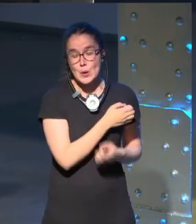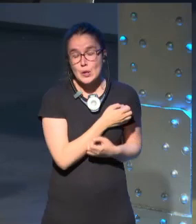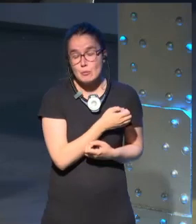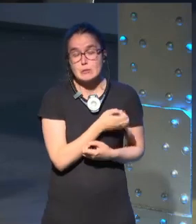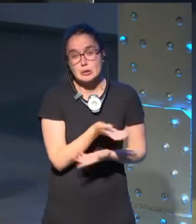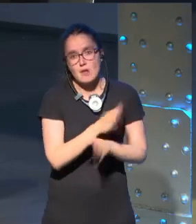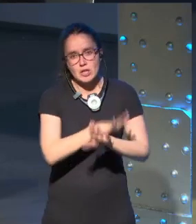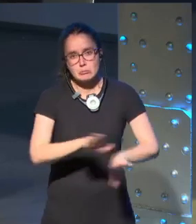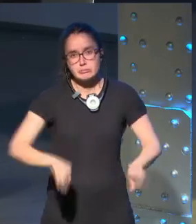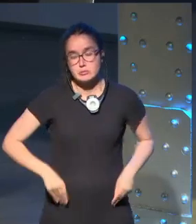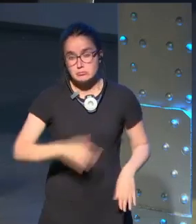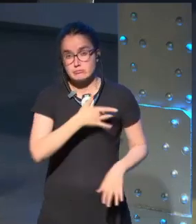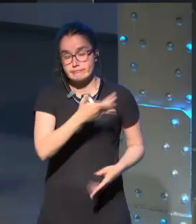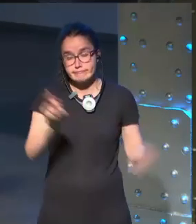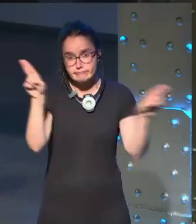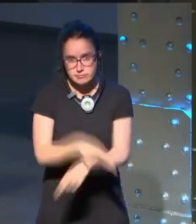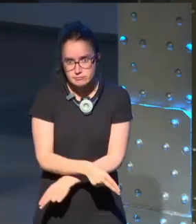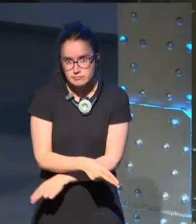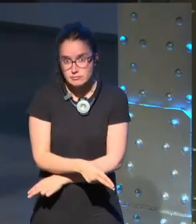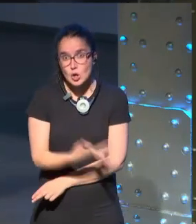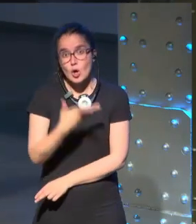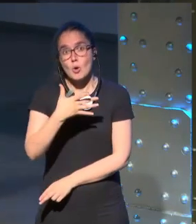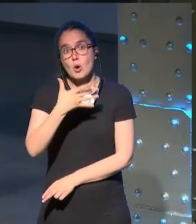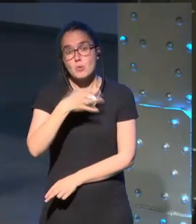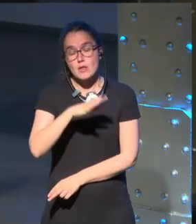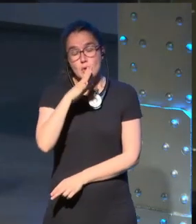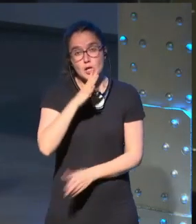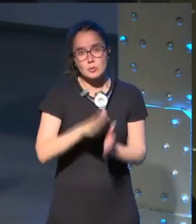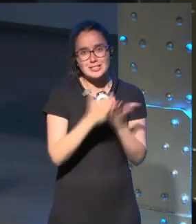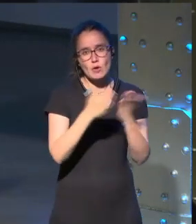Maybe that's why the novels are good. I trust my editors.